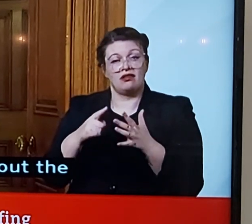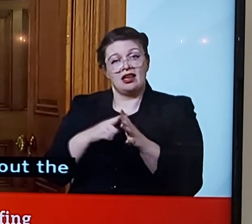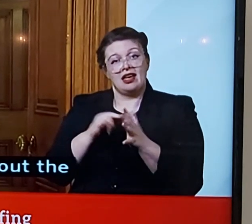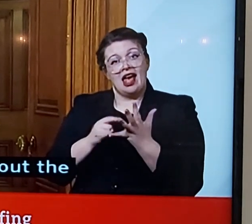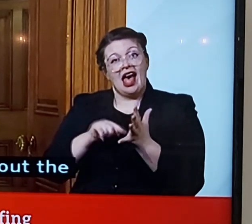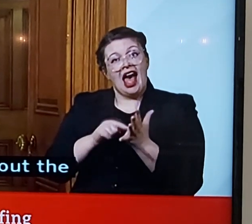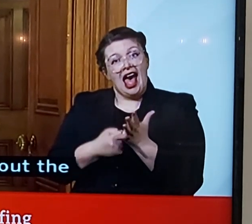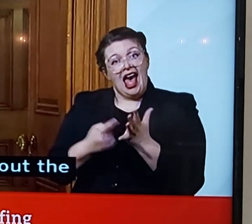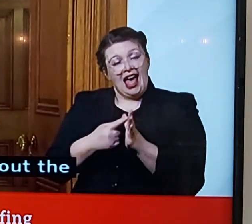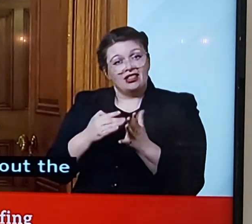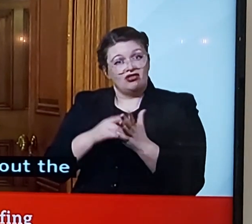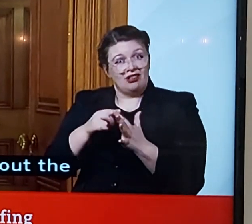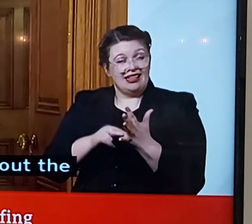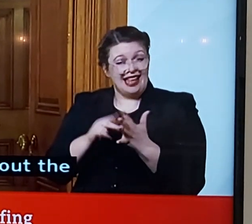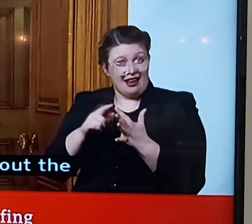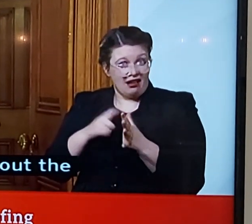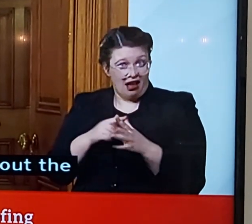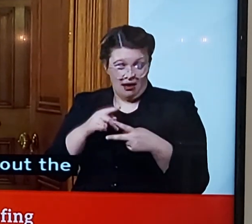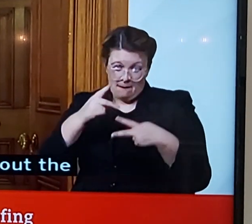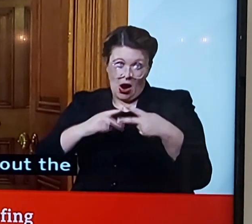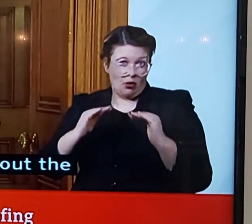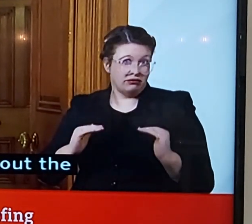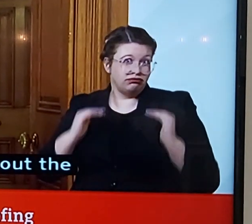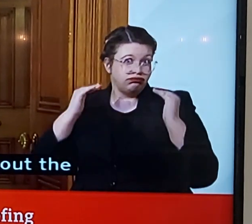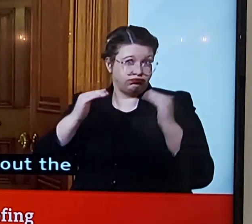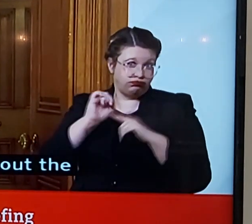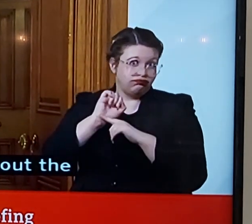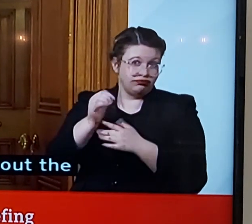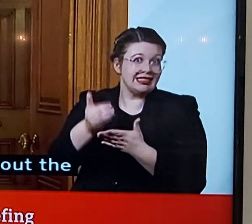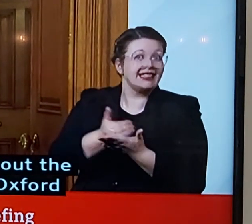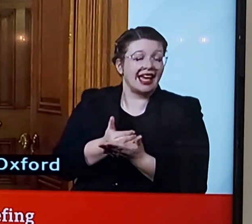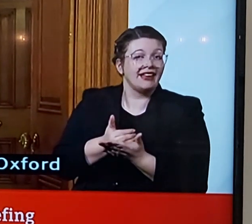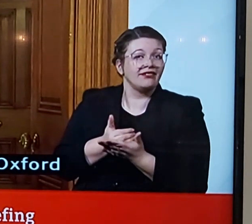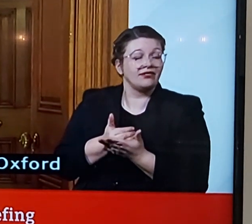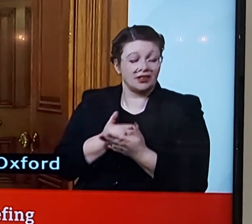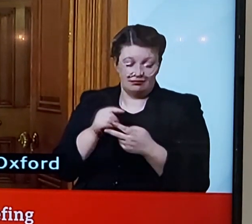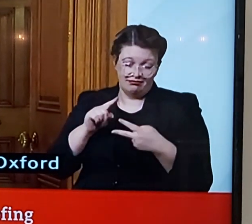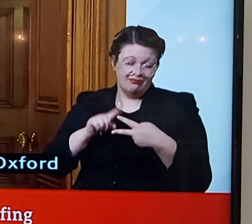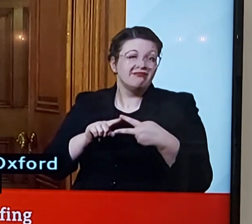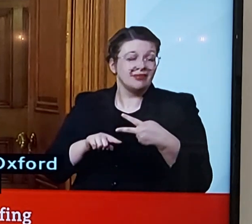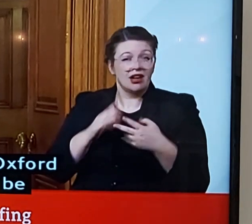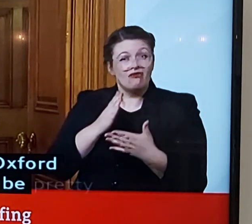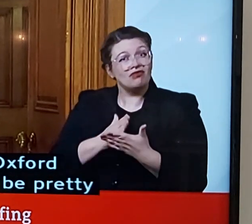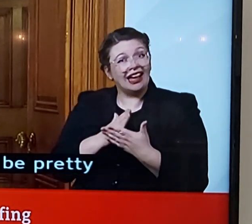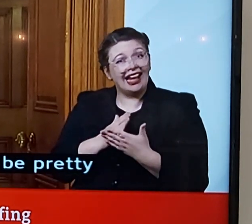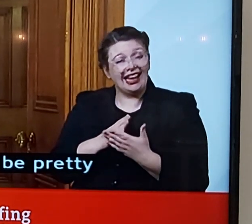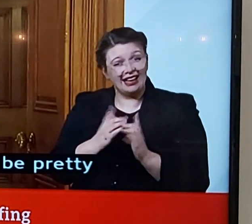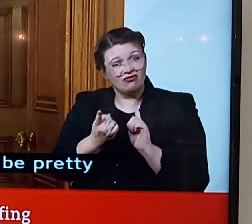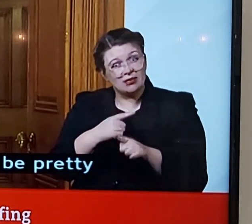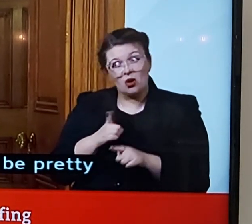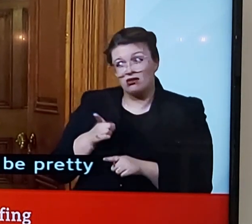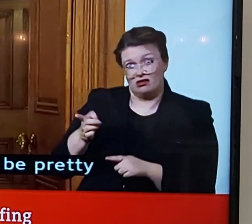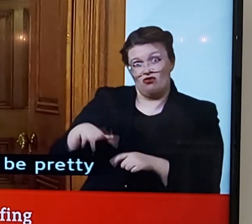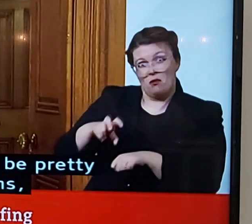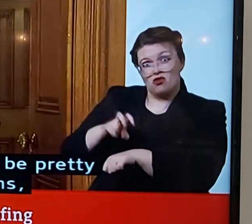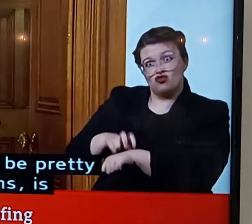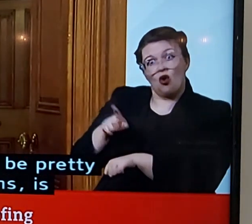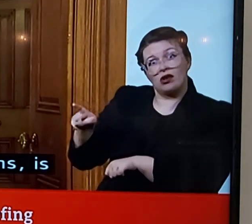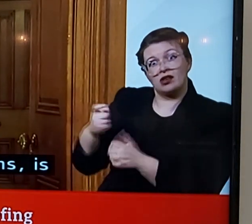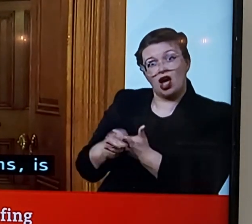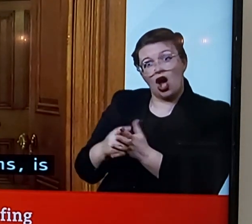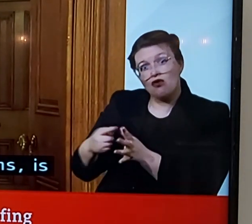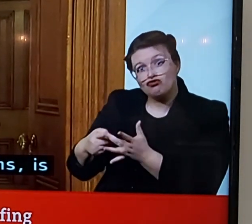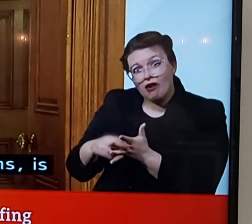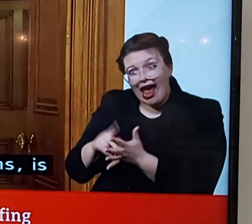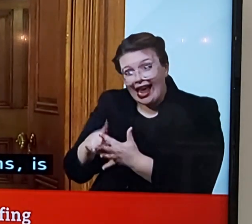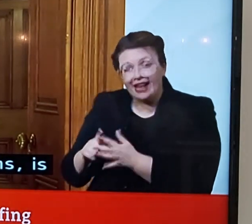pretty much identical in safety terms, is really what you've heard just now from Dr. Raymond and Professor Whitty.